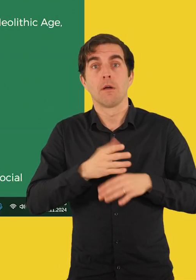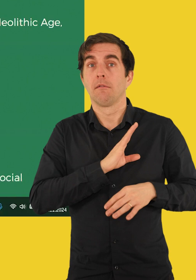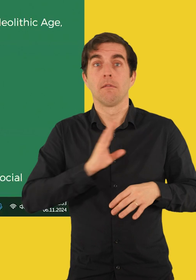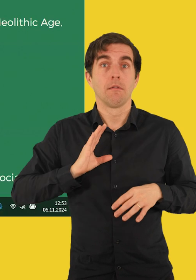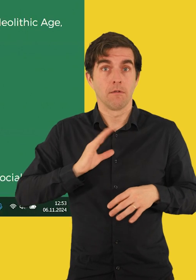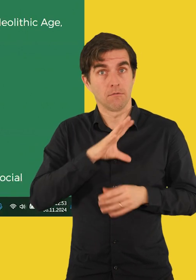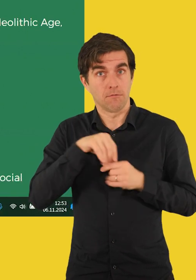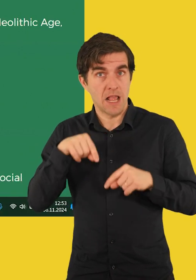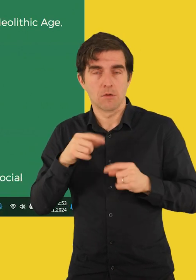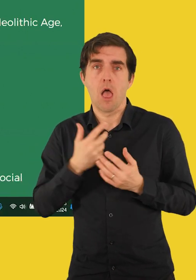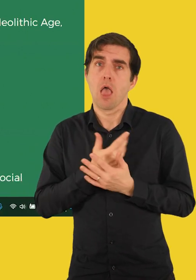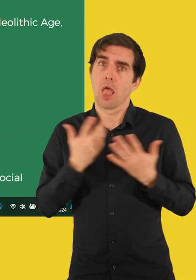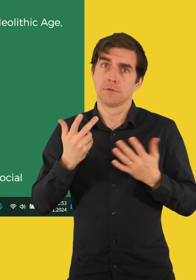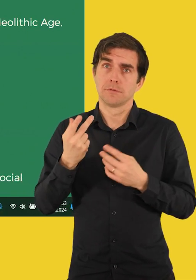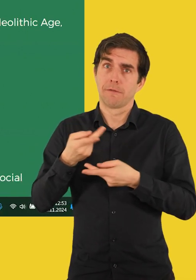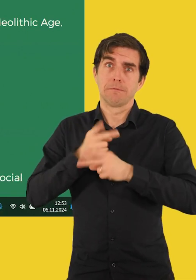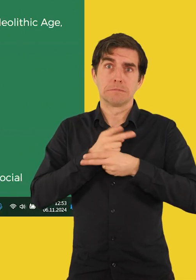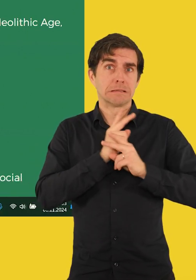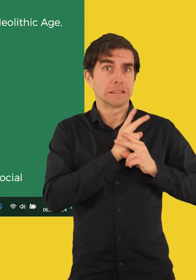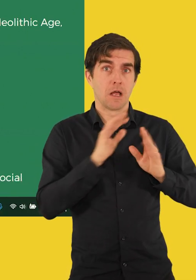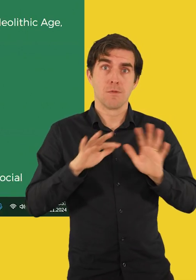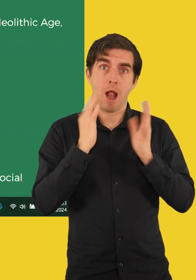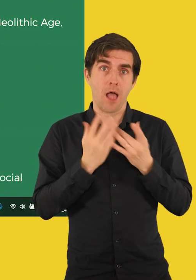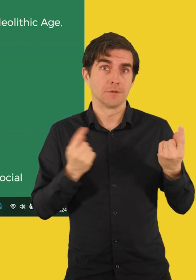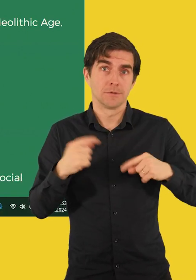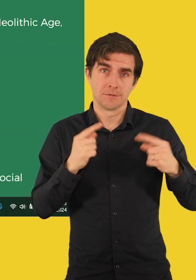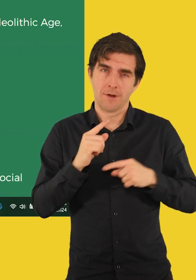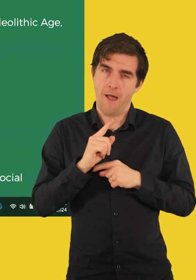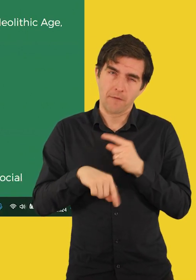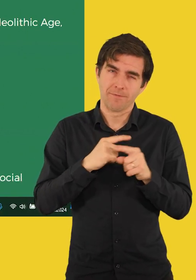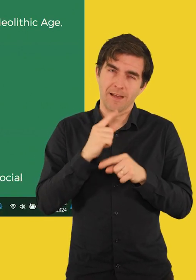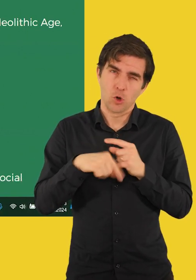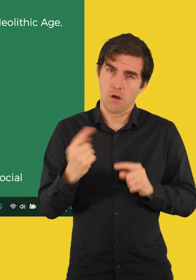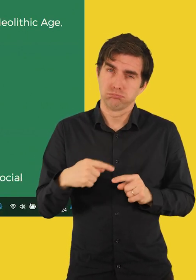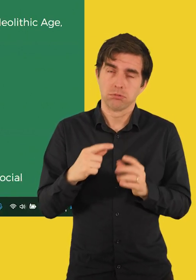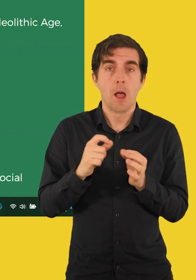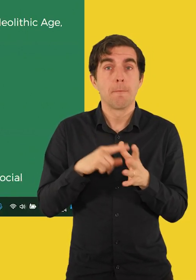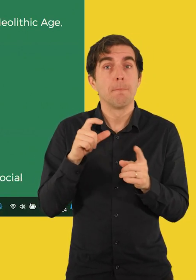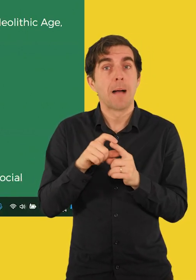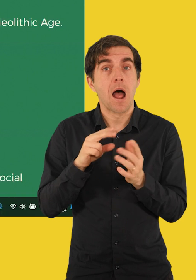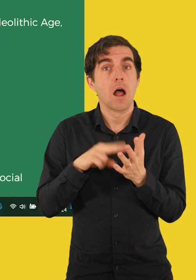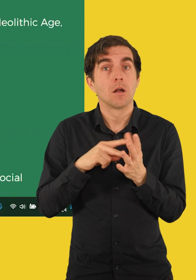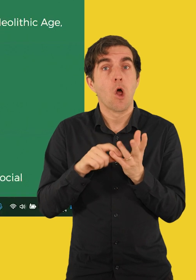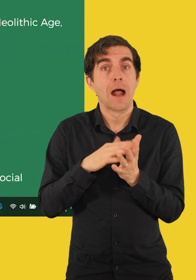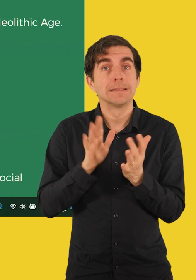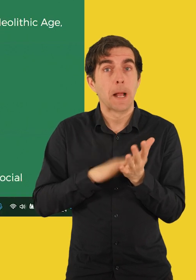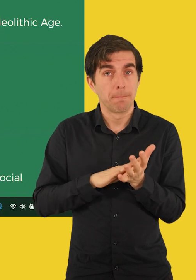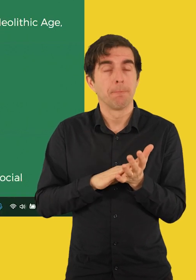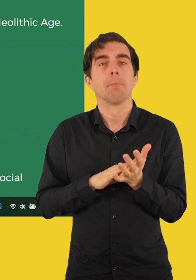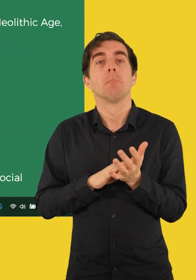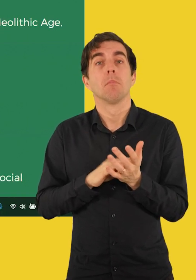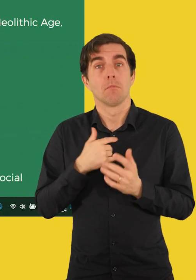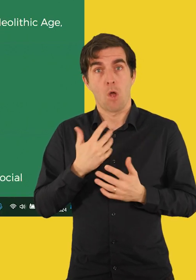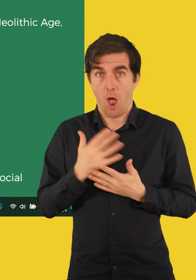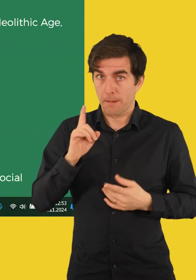military service. So we have a lot of visitors from all around the world who come every year to Bad Nauheim.